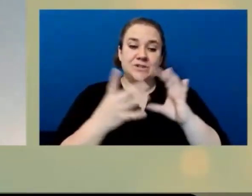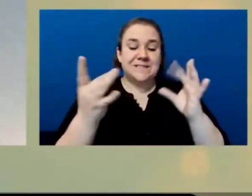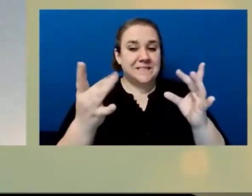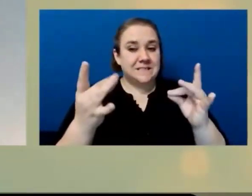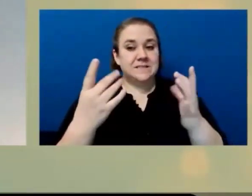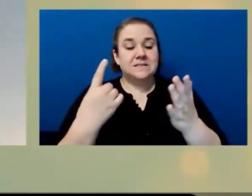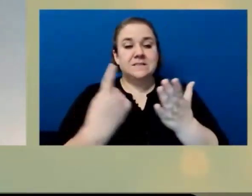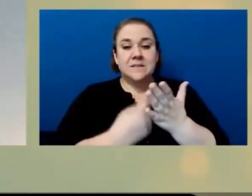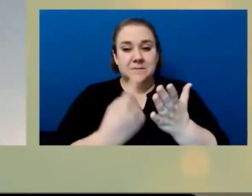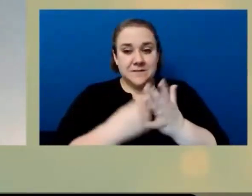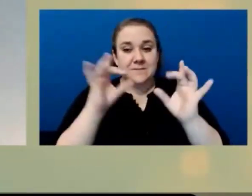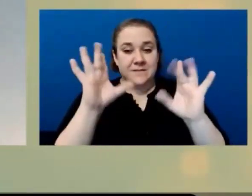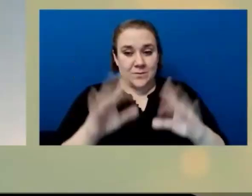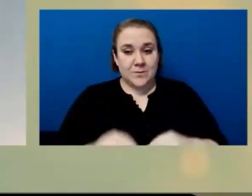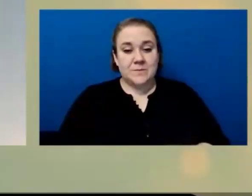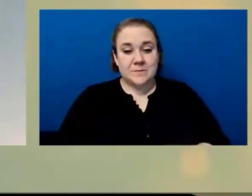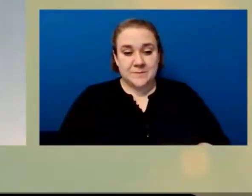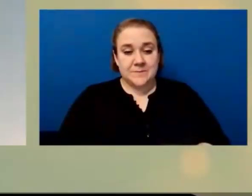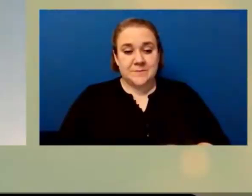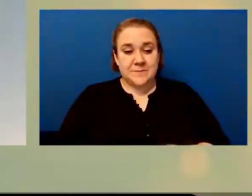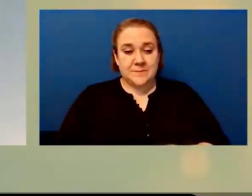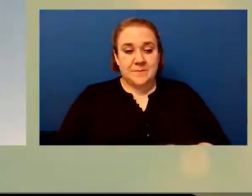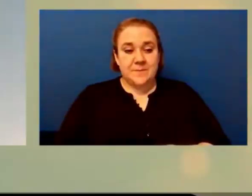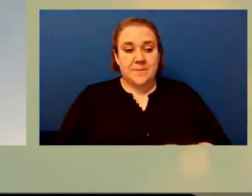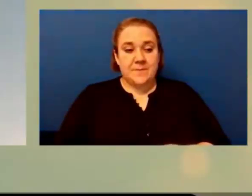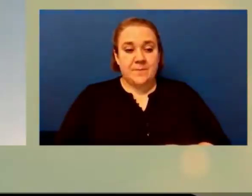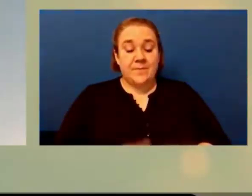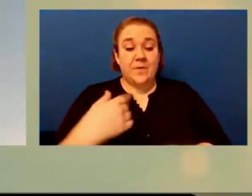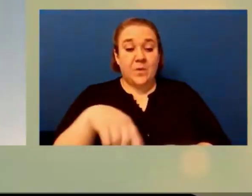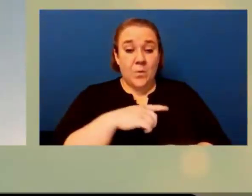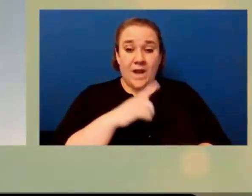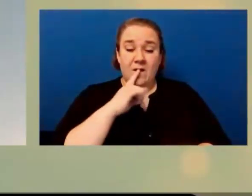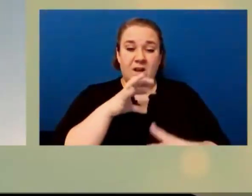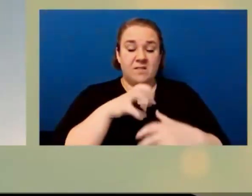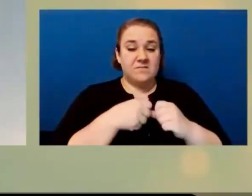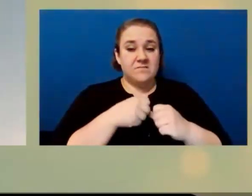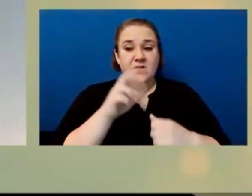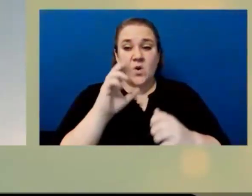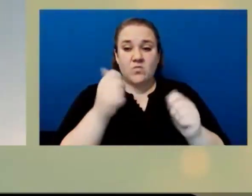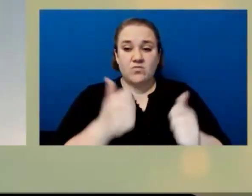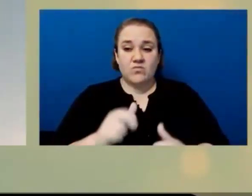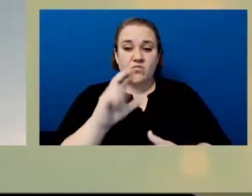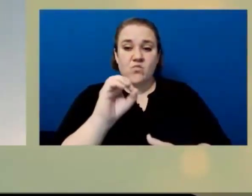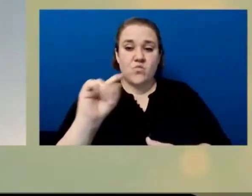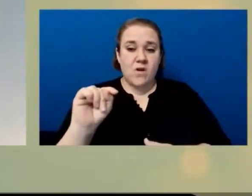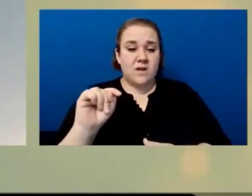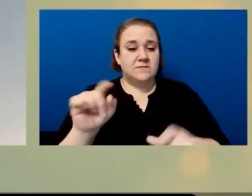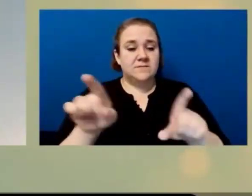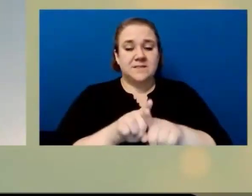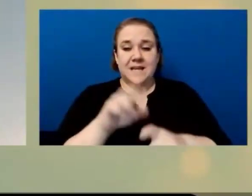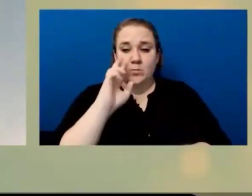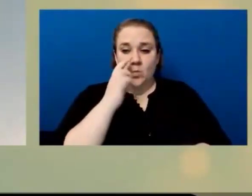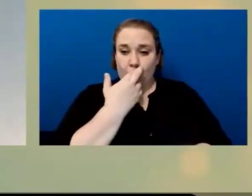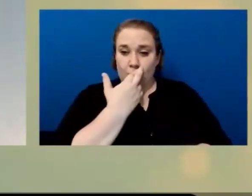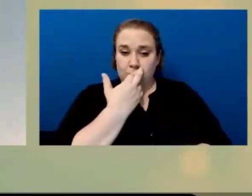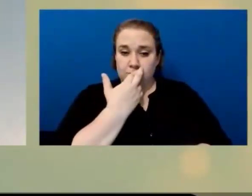hoards 10 lifetimes of security while everyone else teeters at the brink of disaster. And we are not